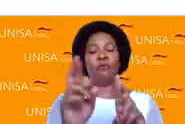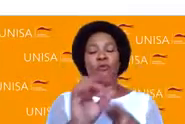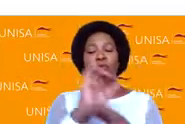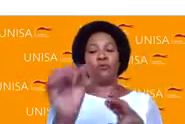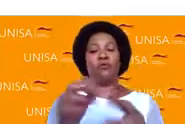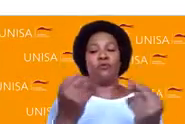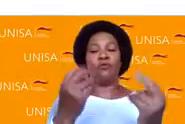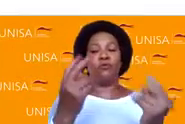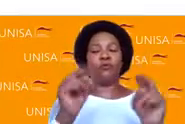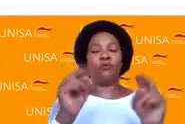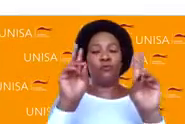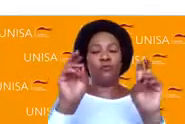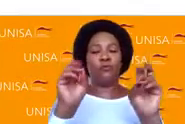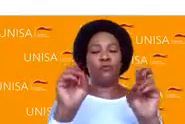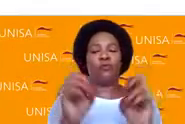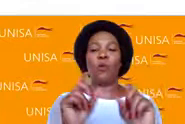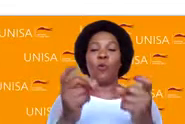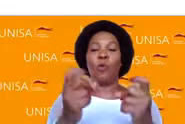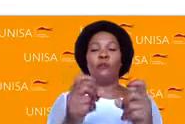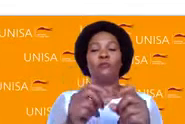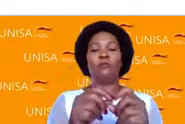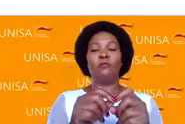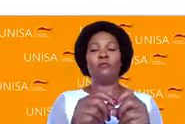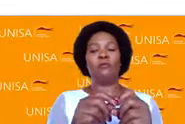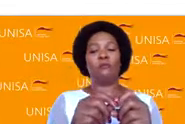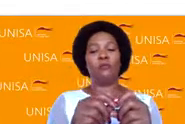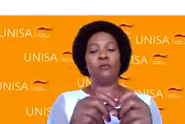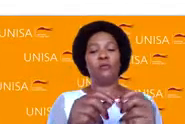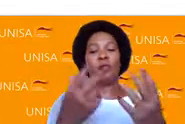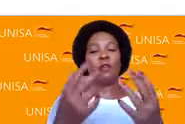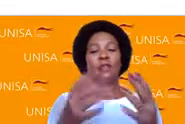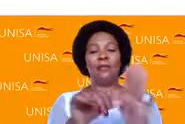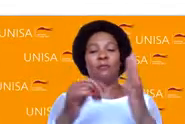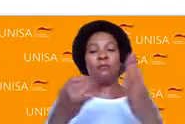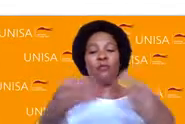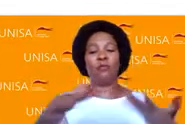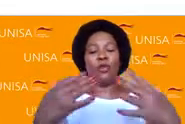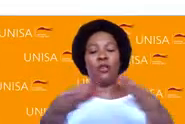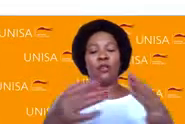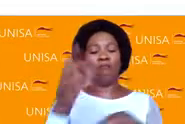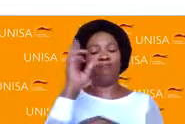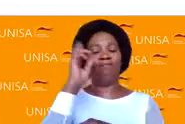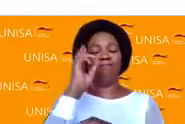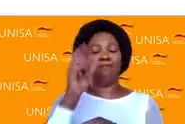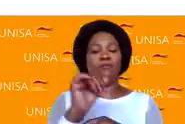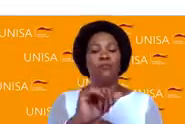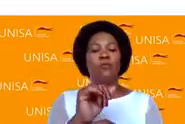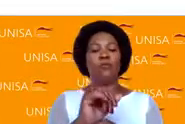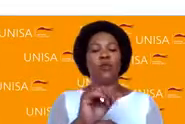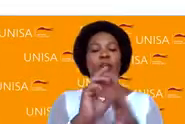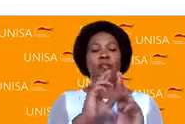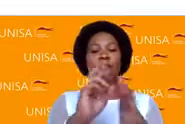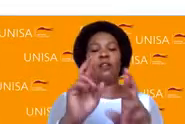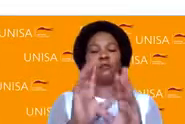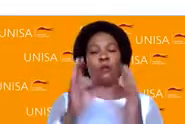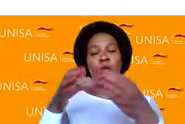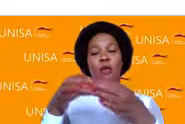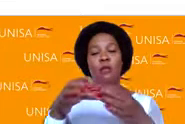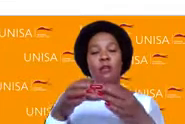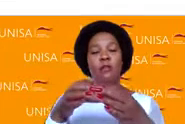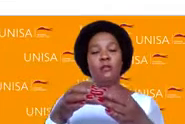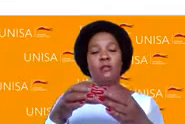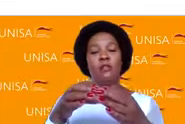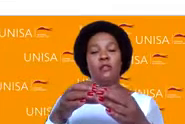Just a quick note again, this is very important to remember that when you reply to a forum, it will generally first be a